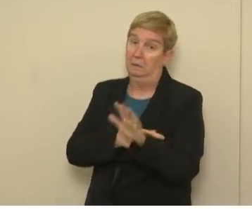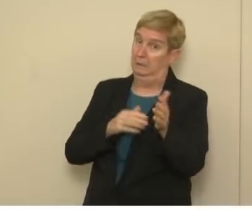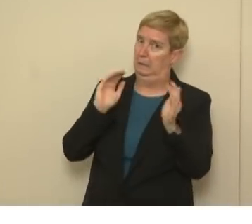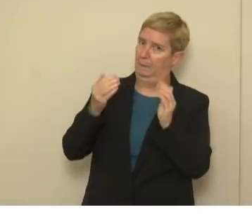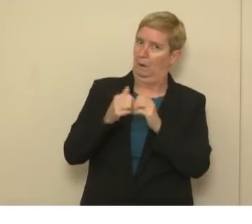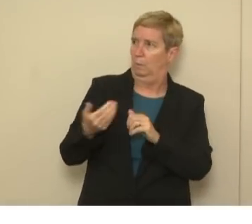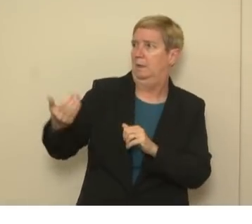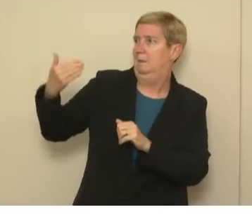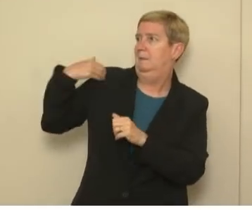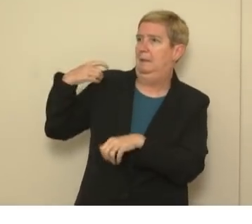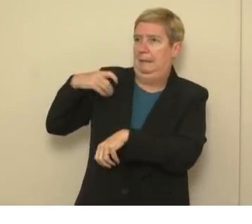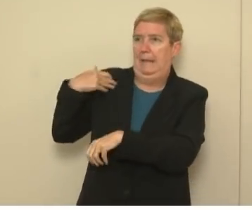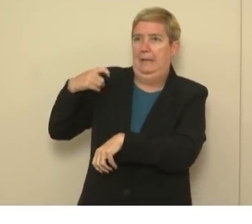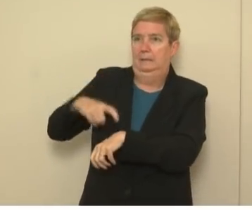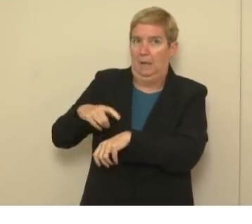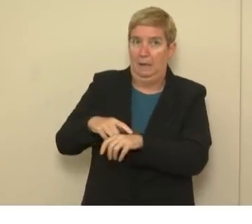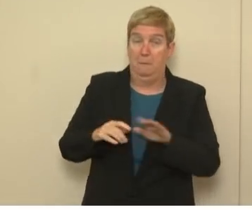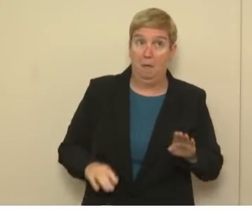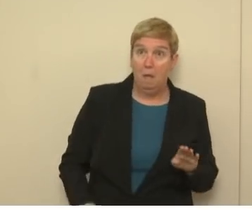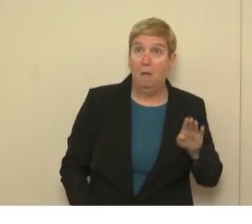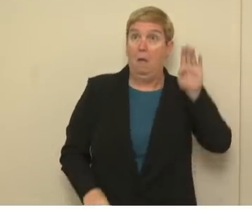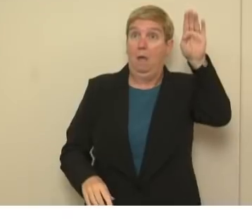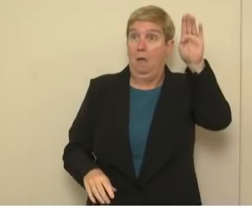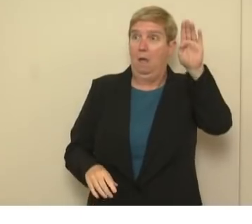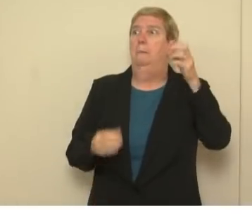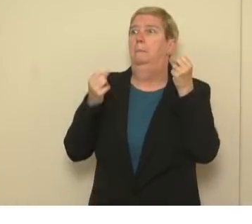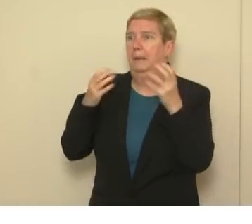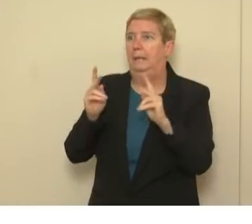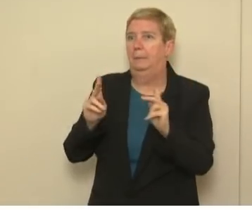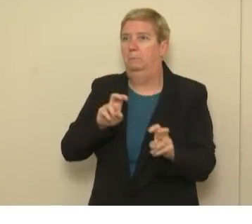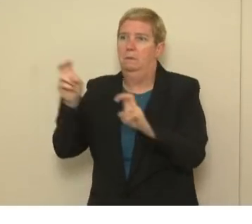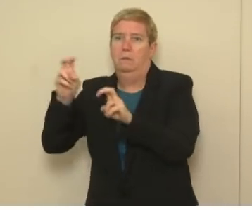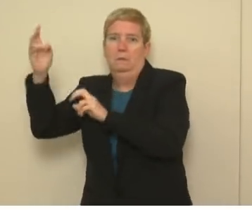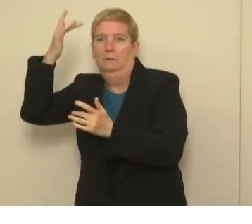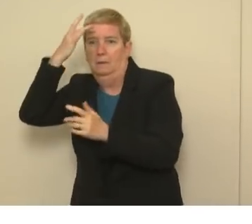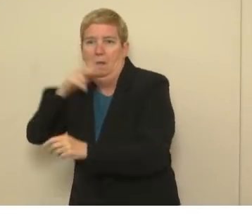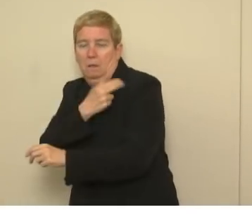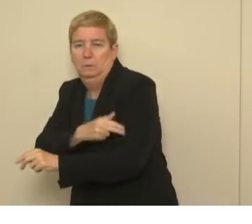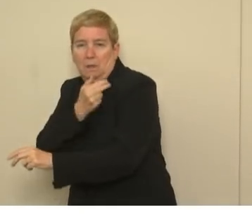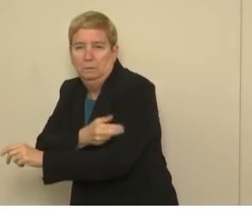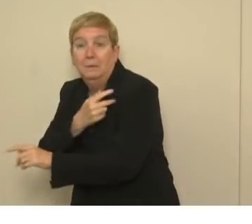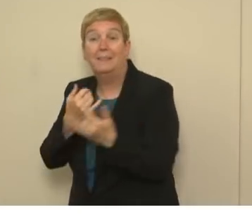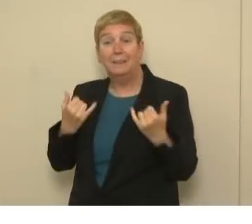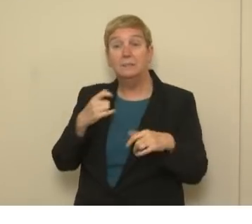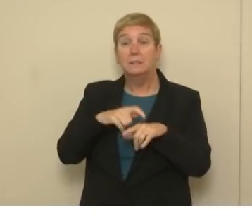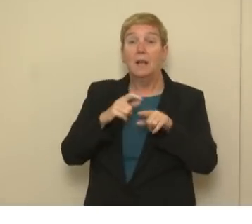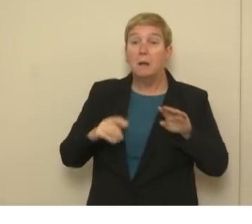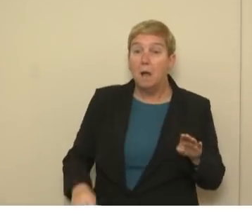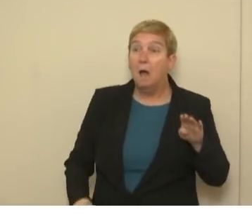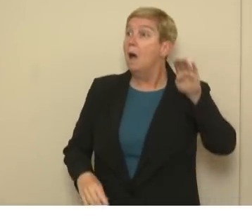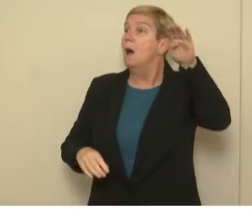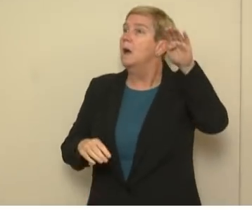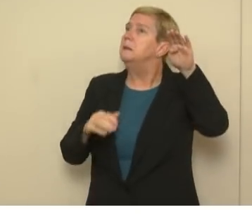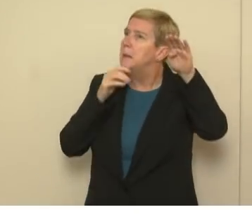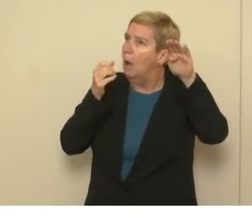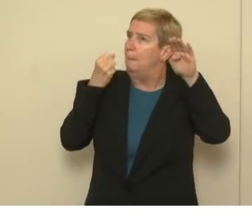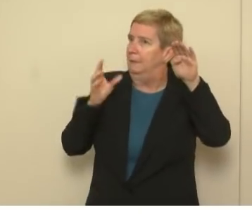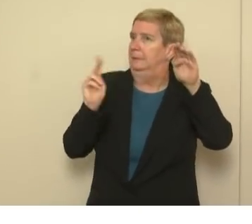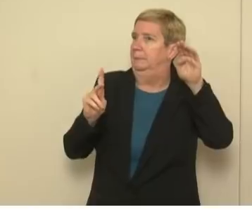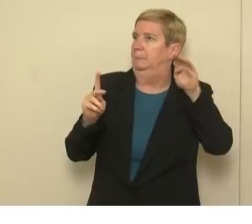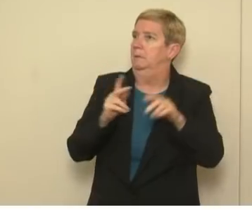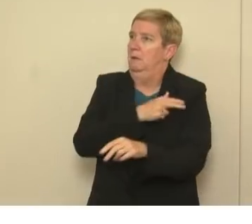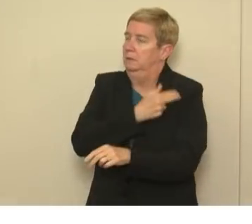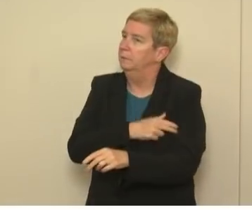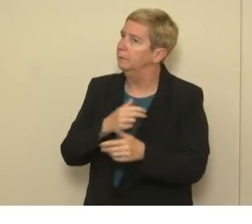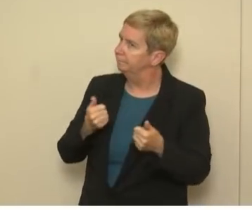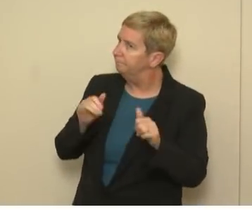time. So maybe stay on this graph. This is the daily case graph that I showed you at the beginning without